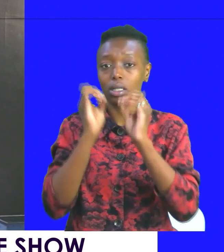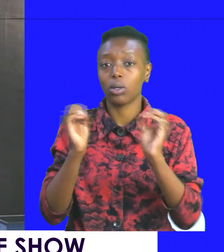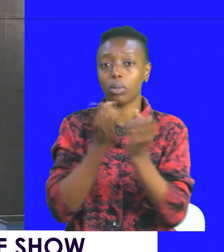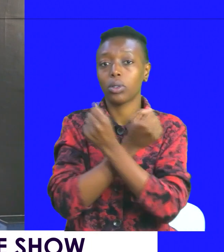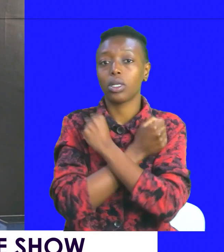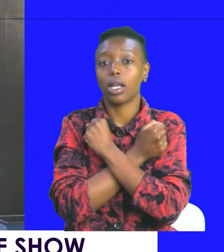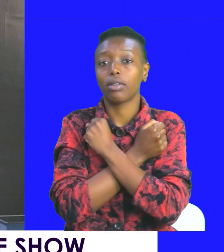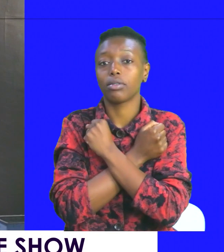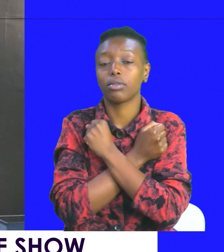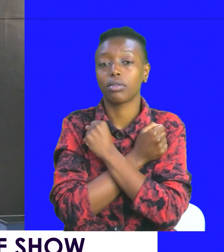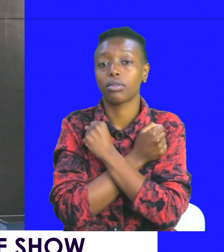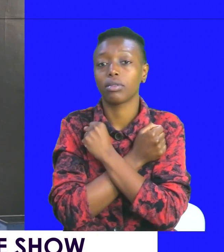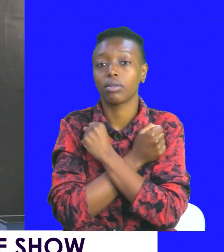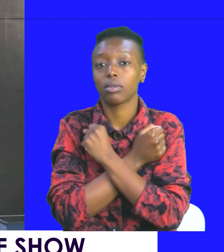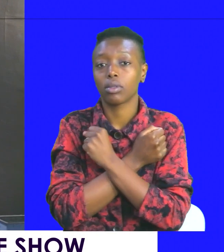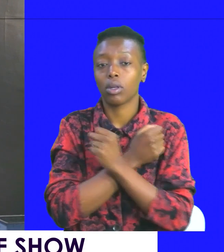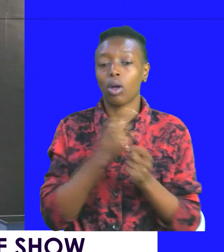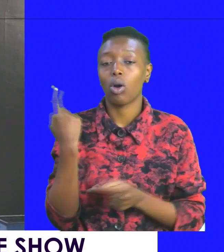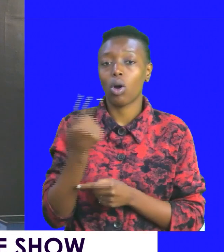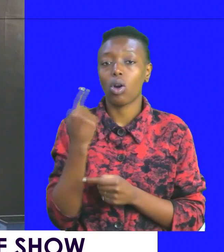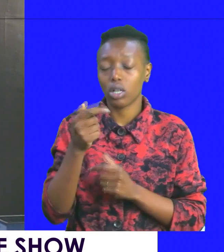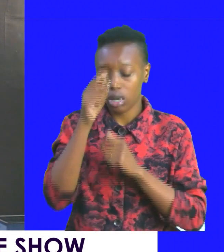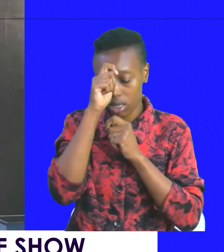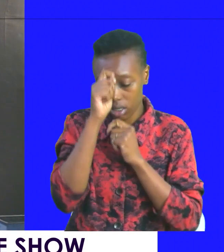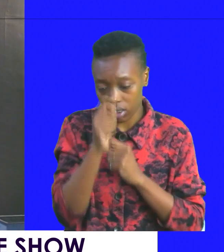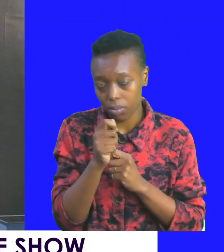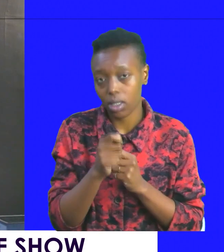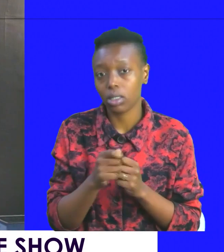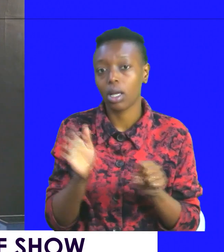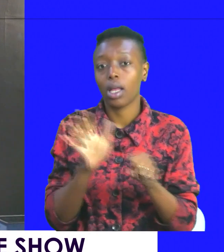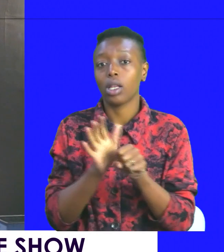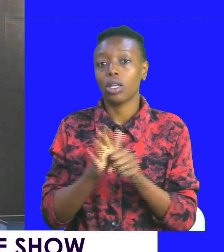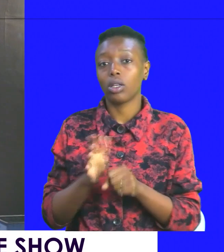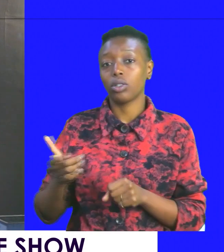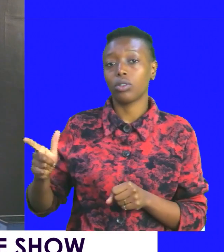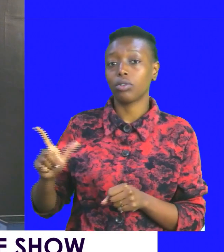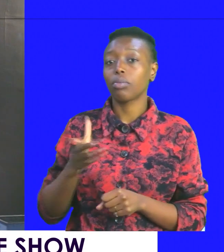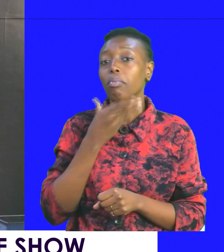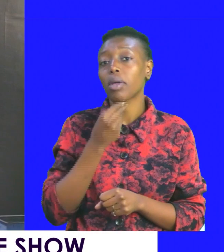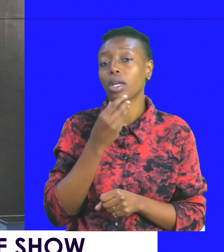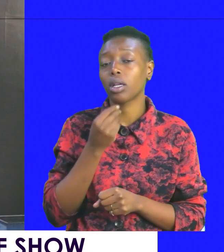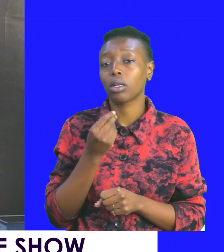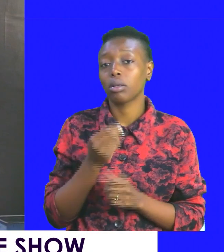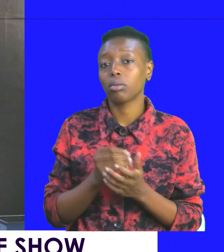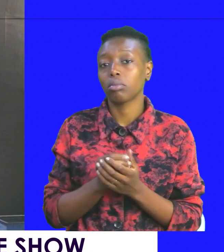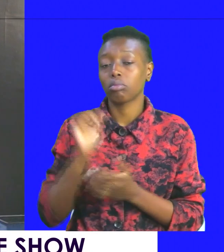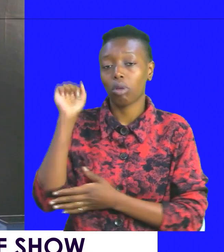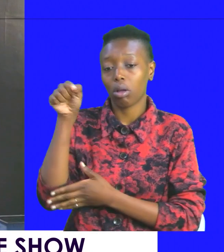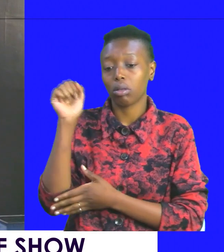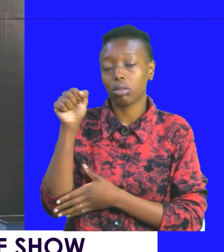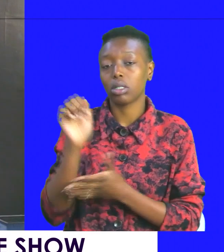understand the language of respect. Many men would agree with me on that. When a